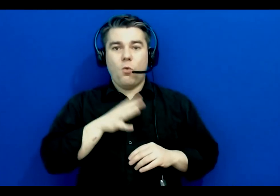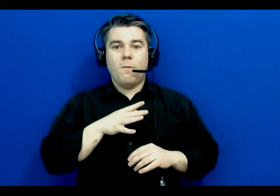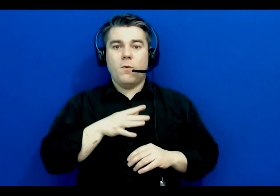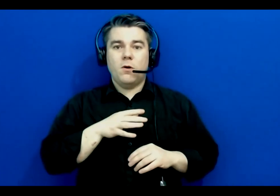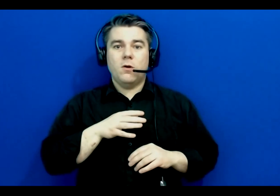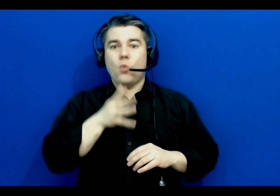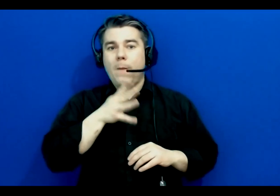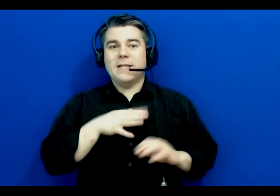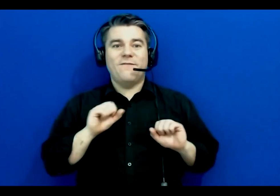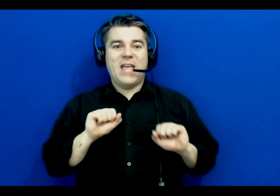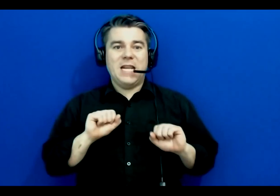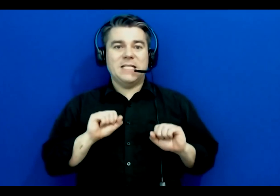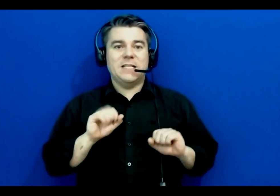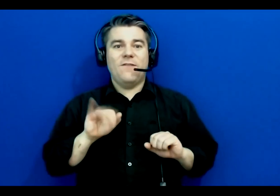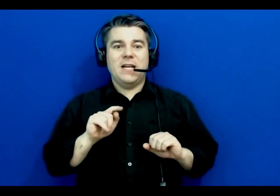business.